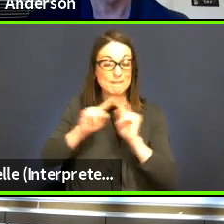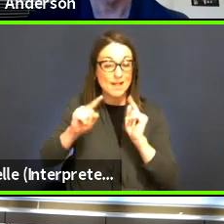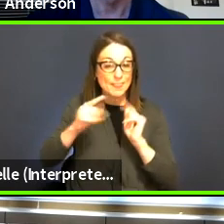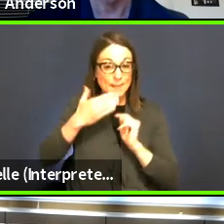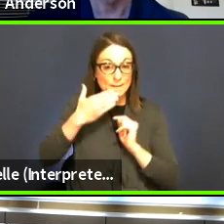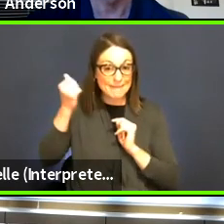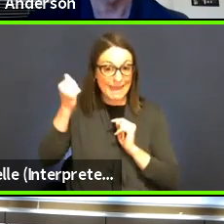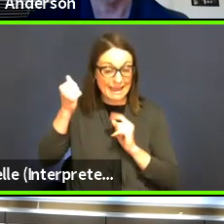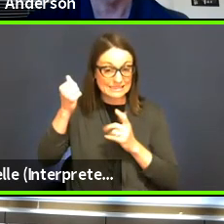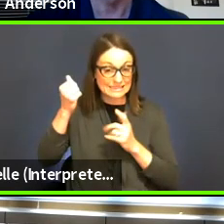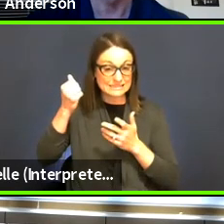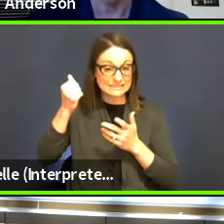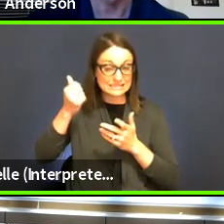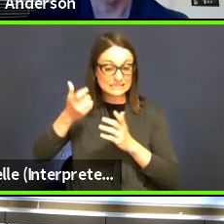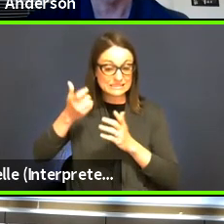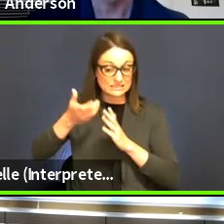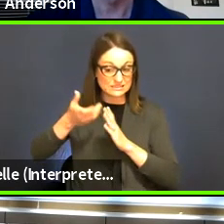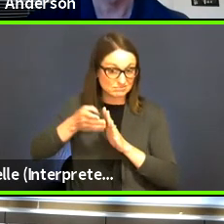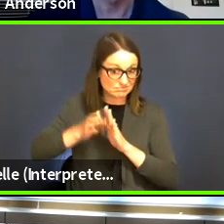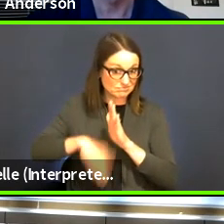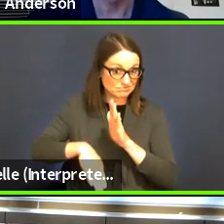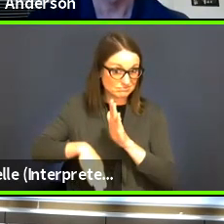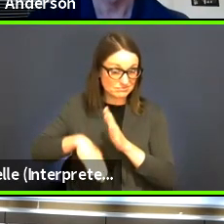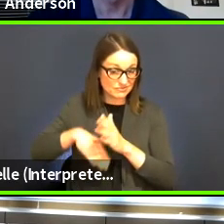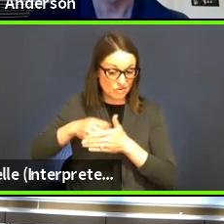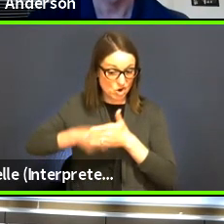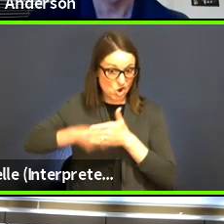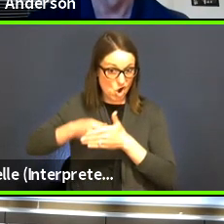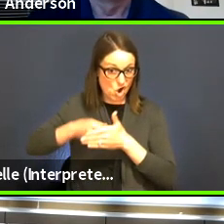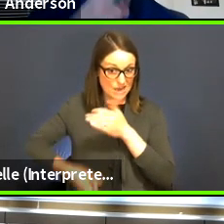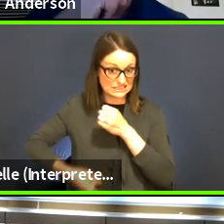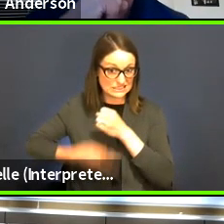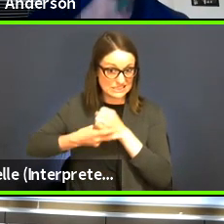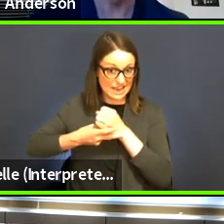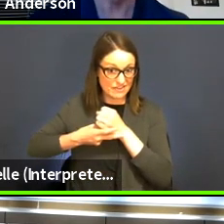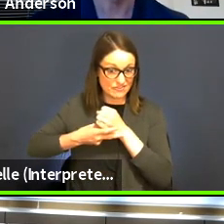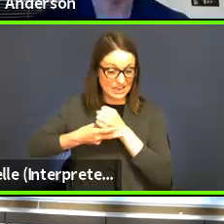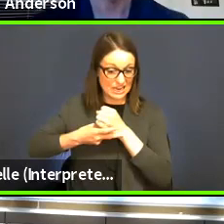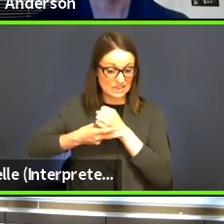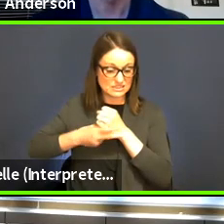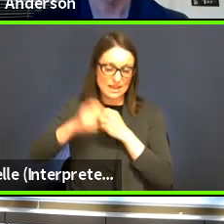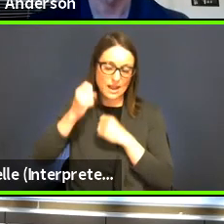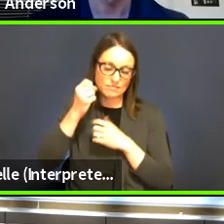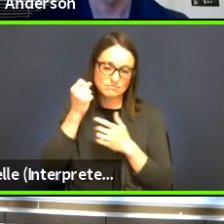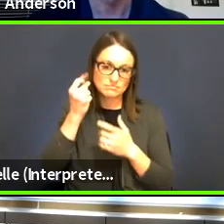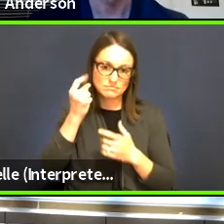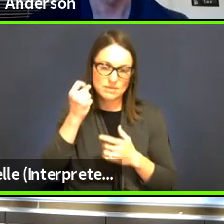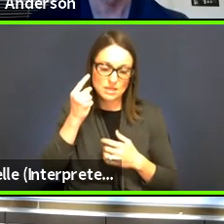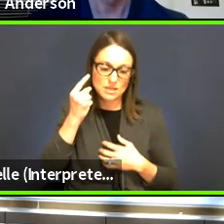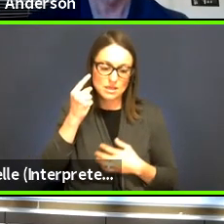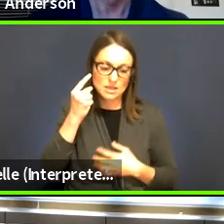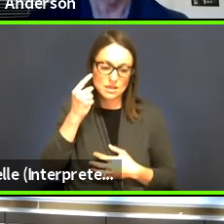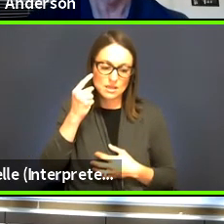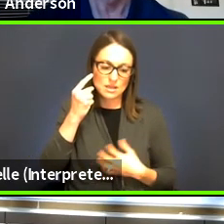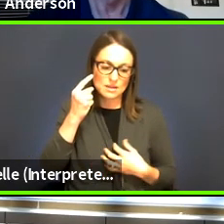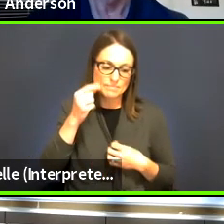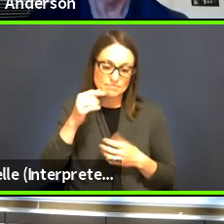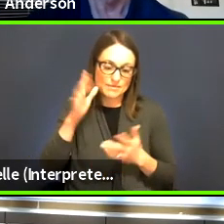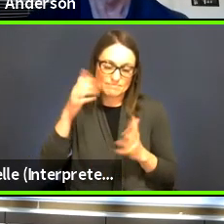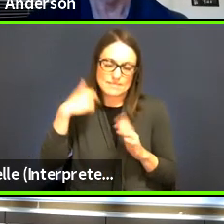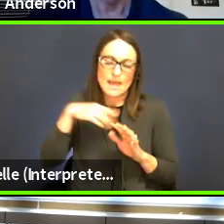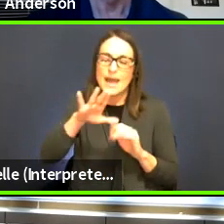as cost savings is, to mothball a building or two, but I'll leave that up to you guys